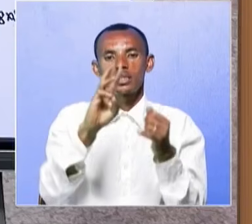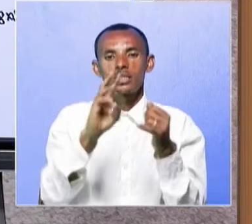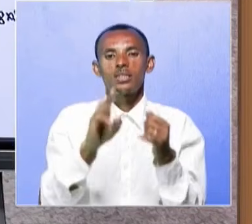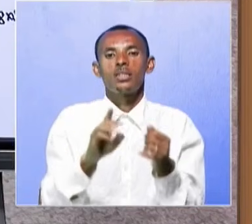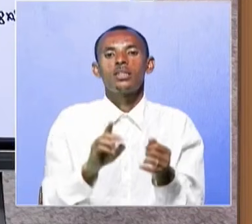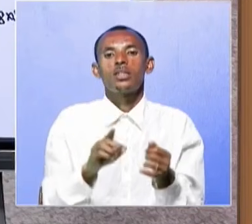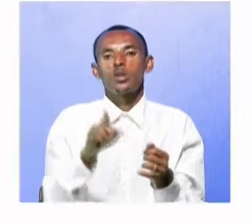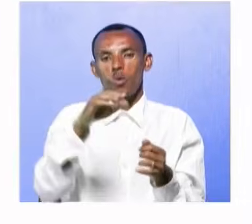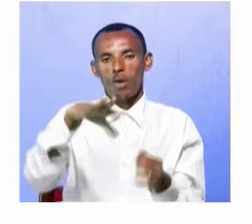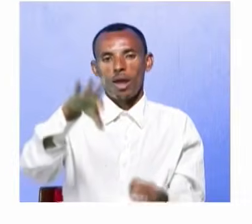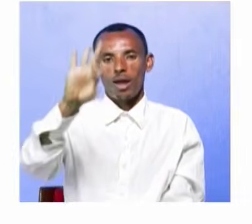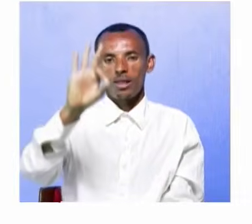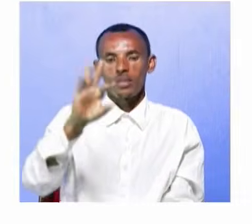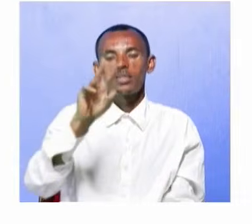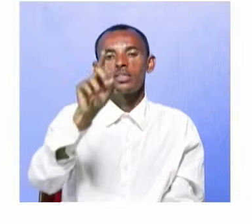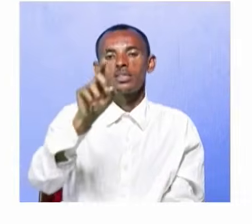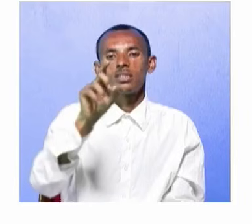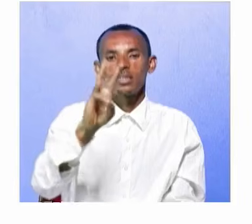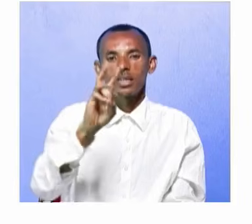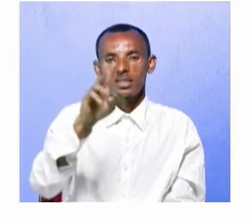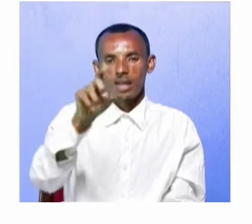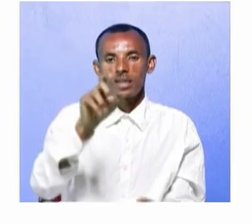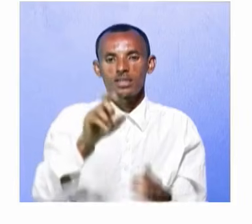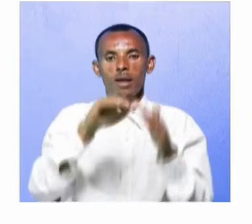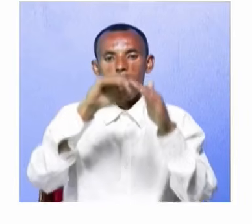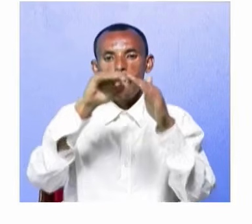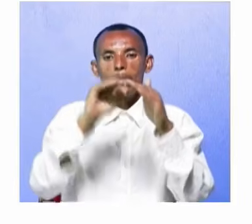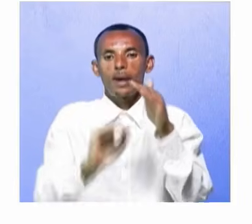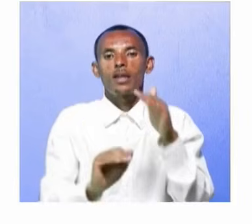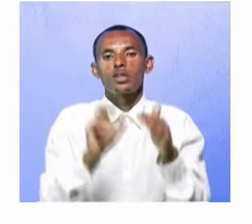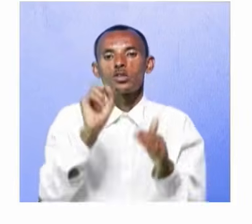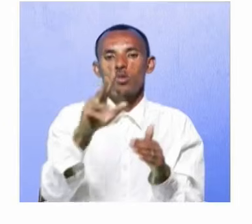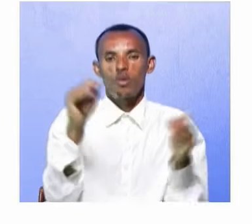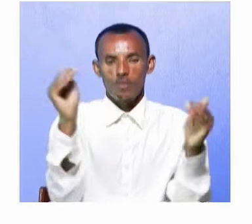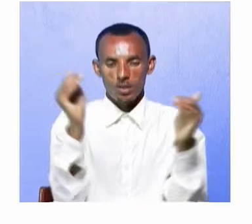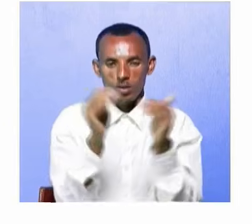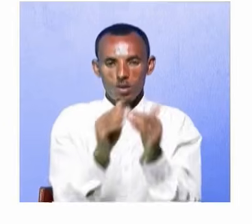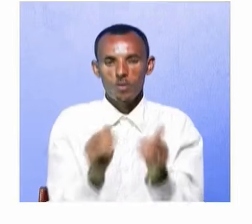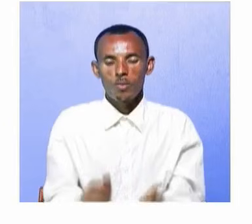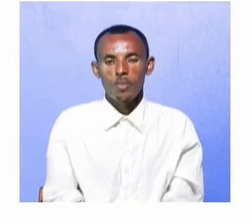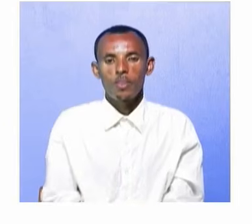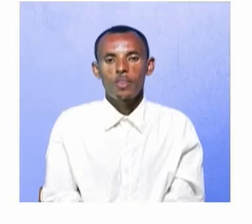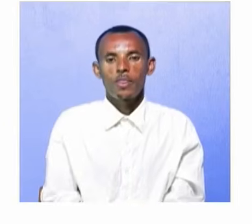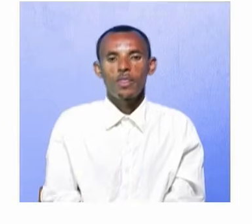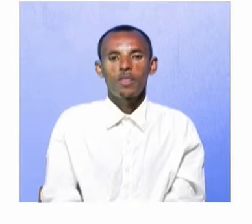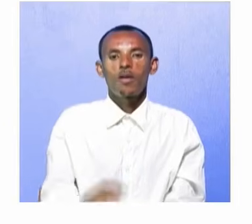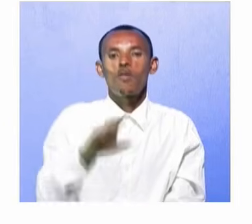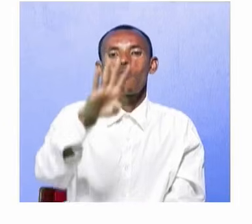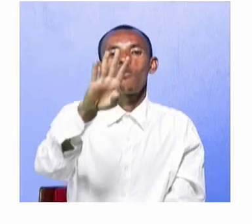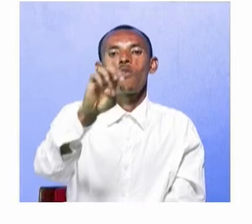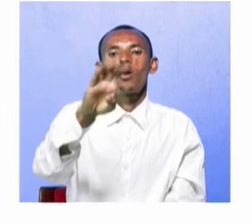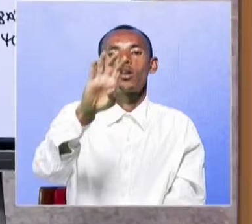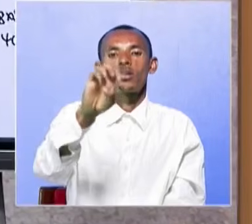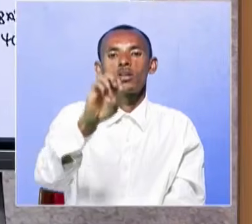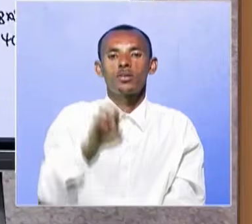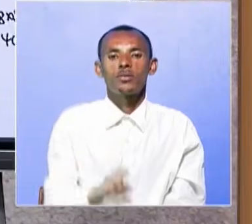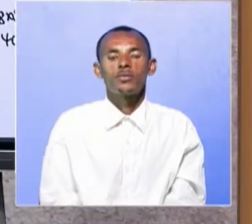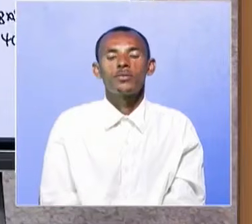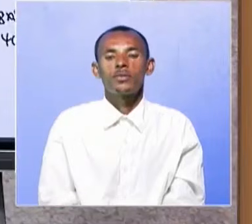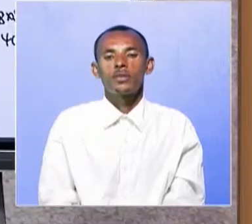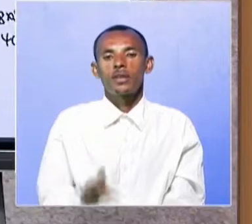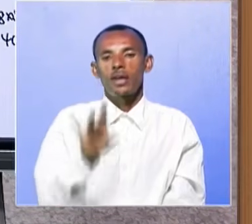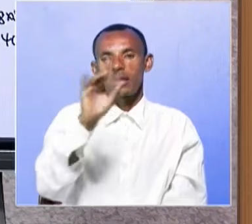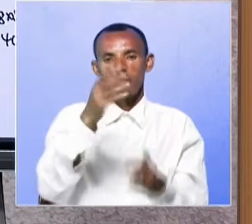get 6x minus 12 is equal to 40. Okay, 8